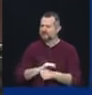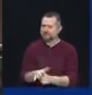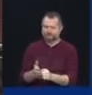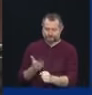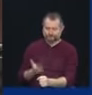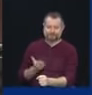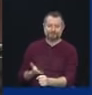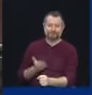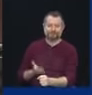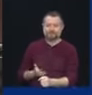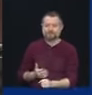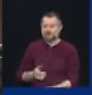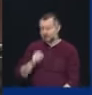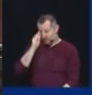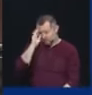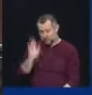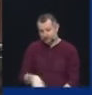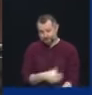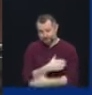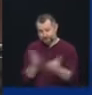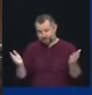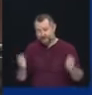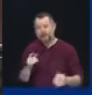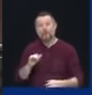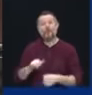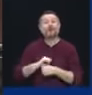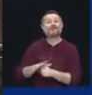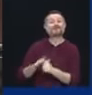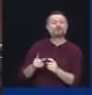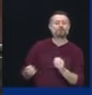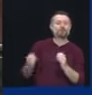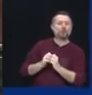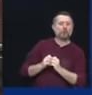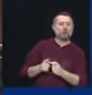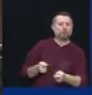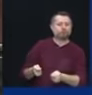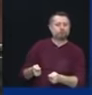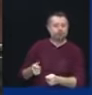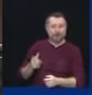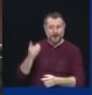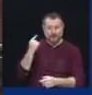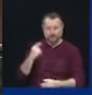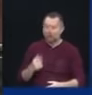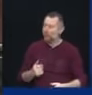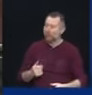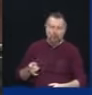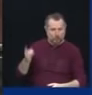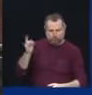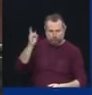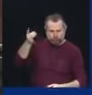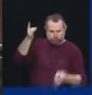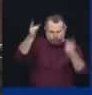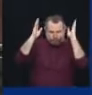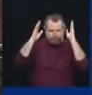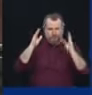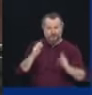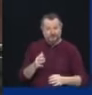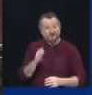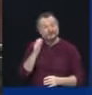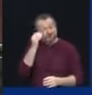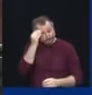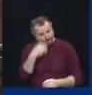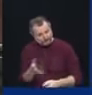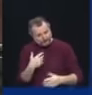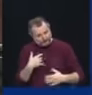it's not as bad as it was, but neither have we beaten the COVID monster. And it's